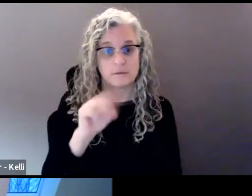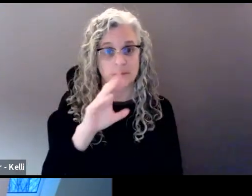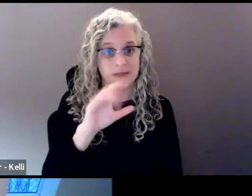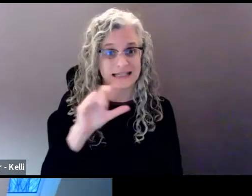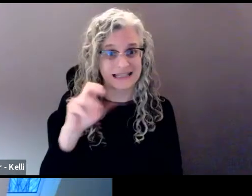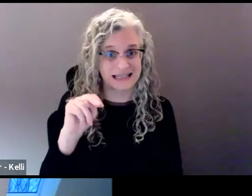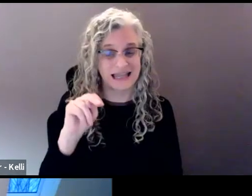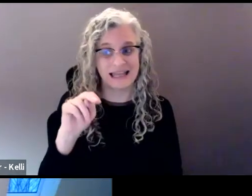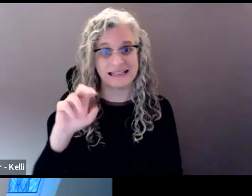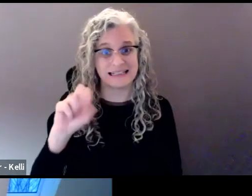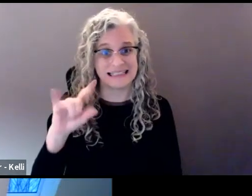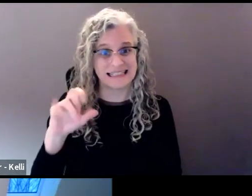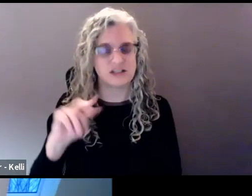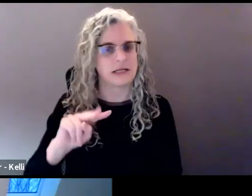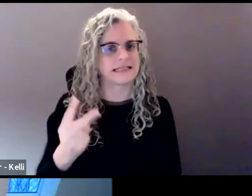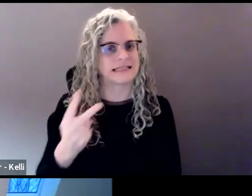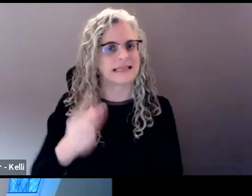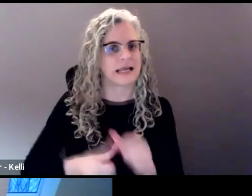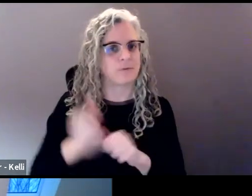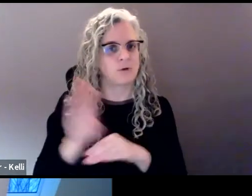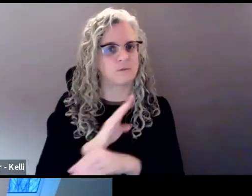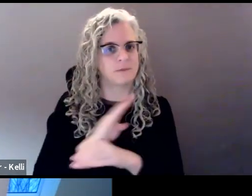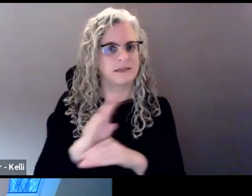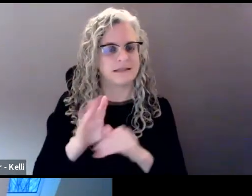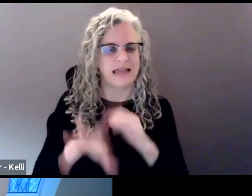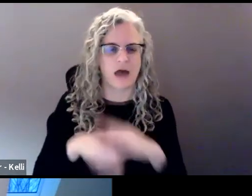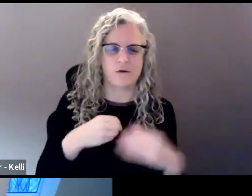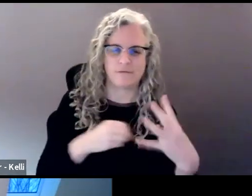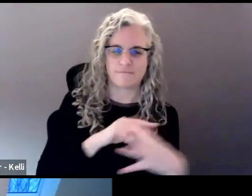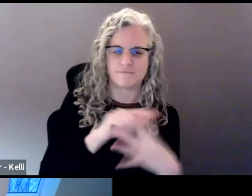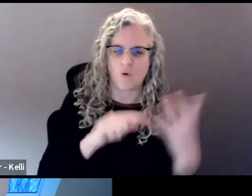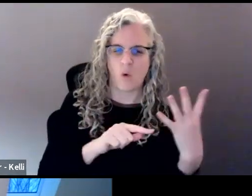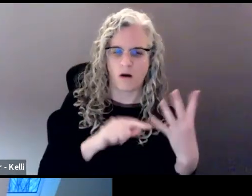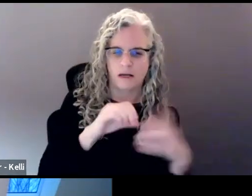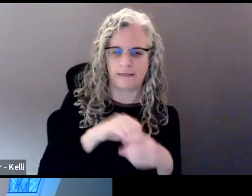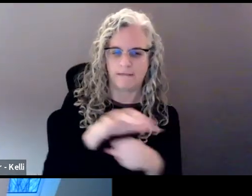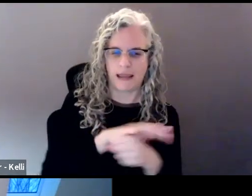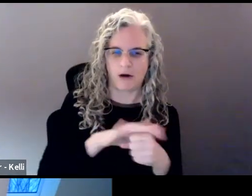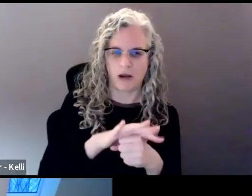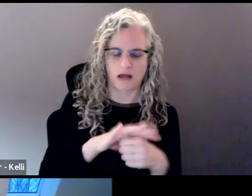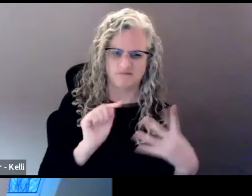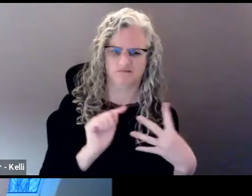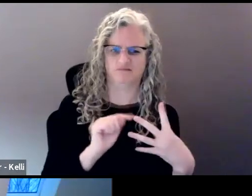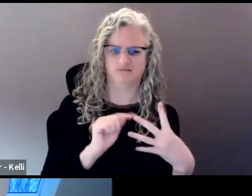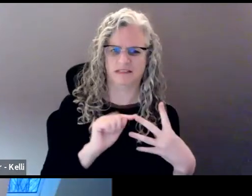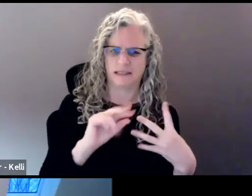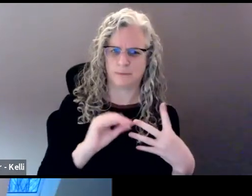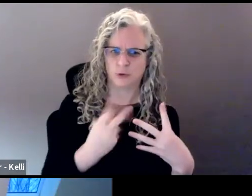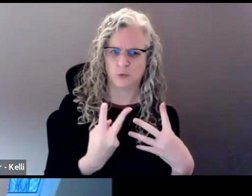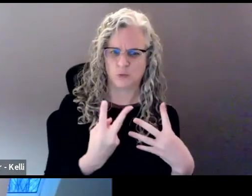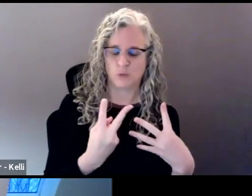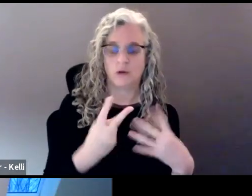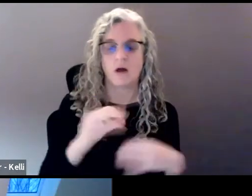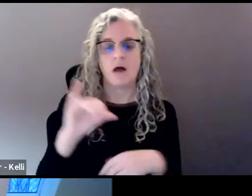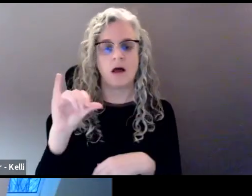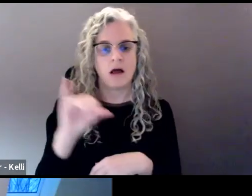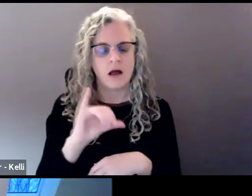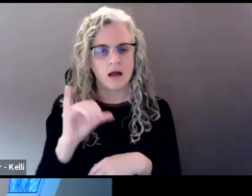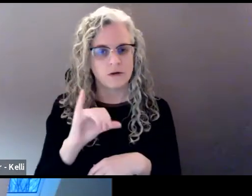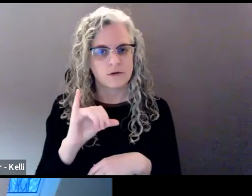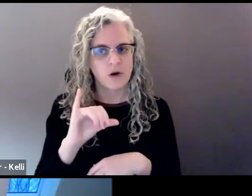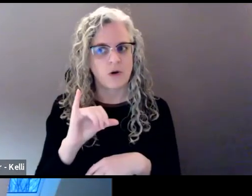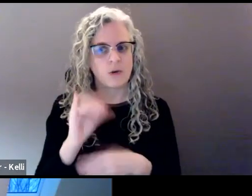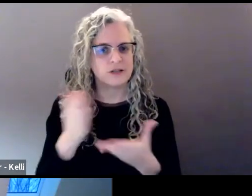second busiest Metro station of the four that I mentioned. It is also the station that serves the Cap One headquarters and